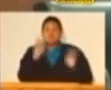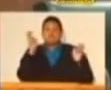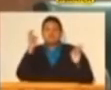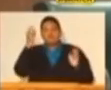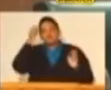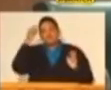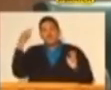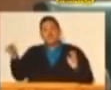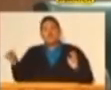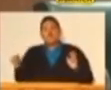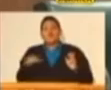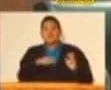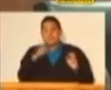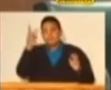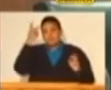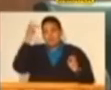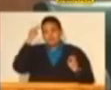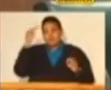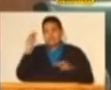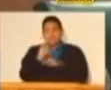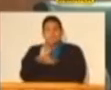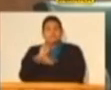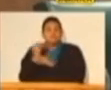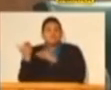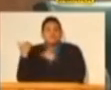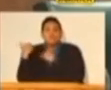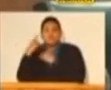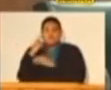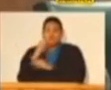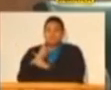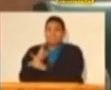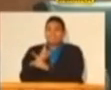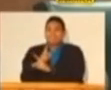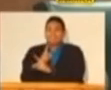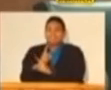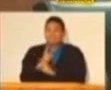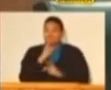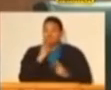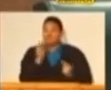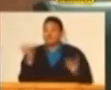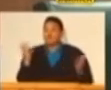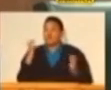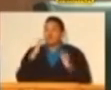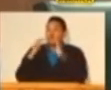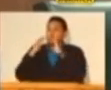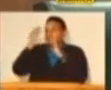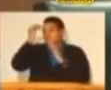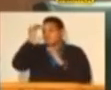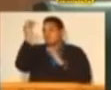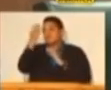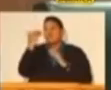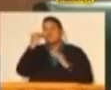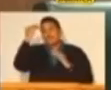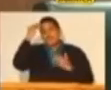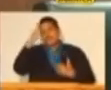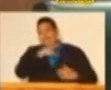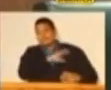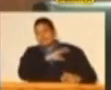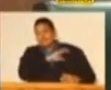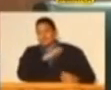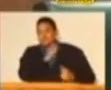Golding, as Prime Minister and Minister responsible for defense, to have communicated with the heads of the security